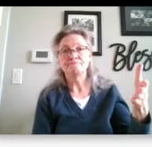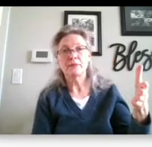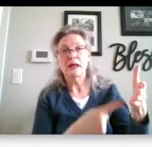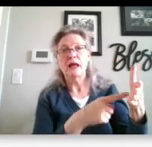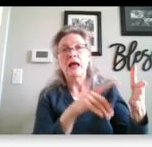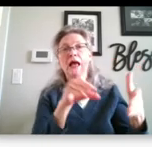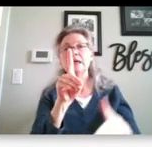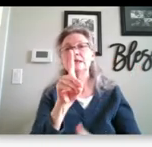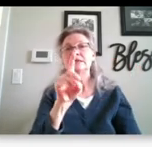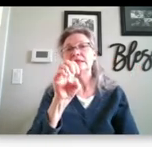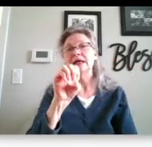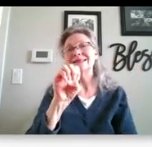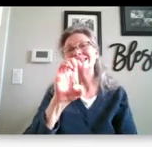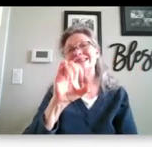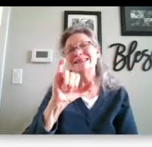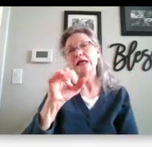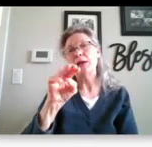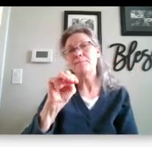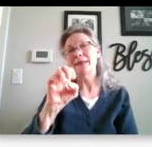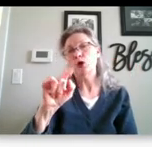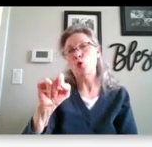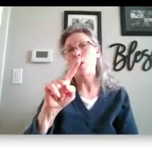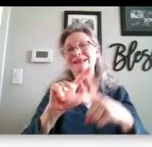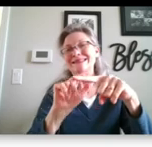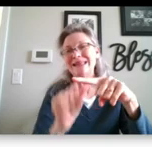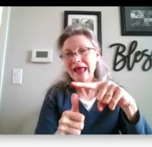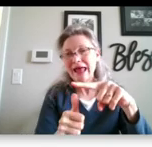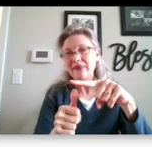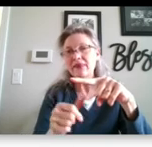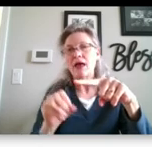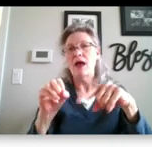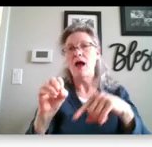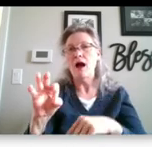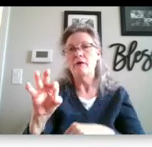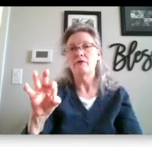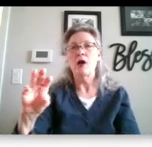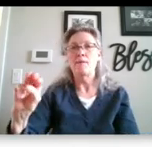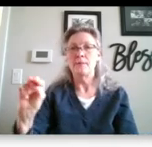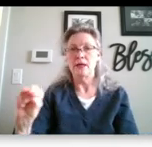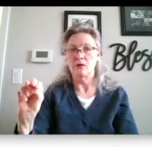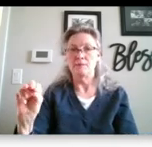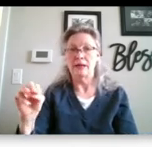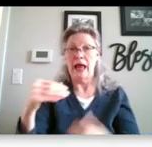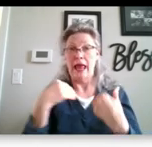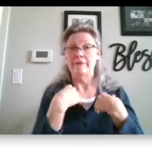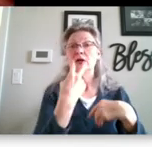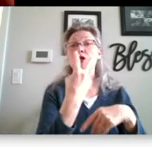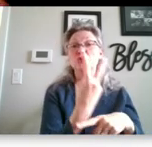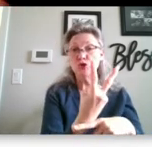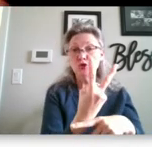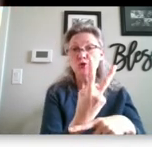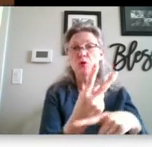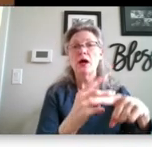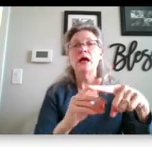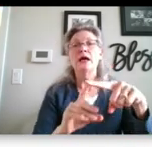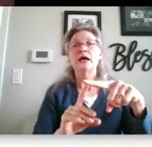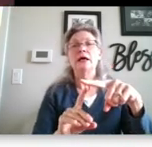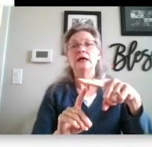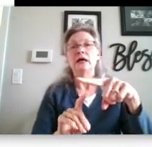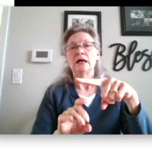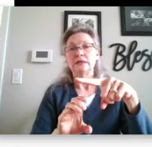is 1/10 of a meter, right? But I know that I have 2 decimeters, right? So if I've got